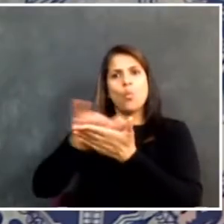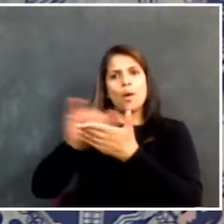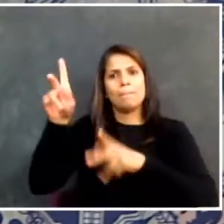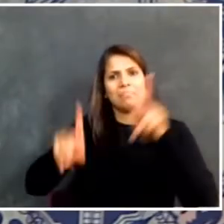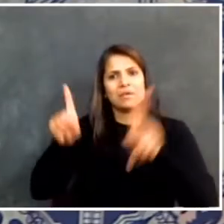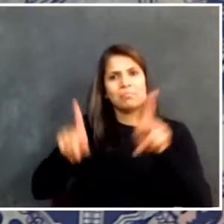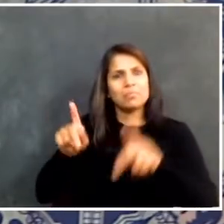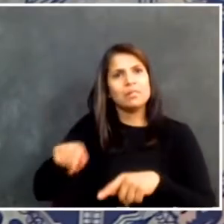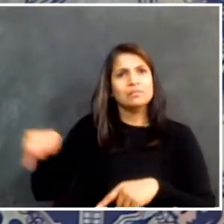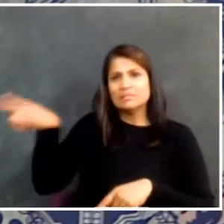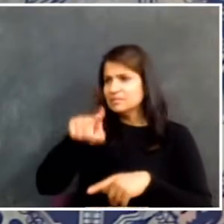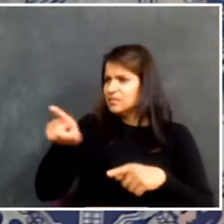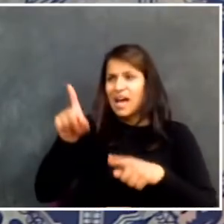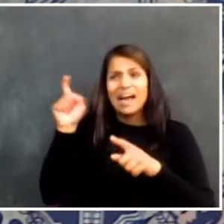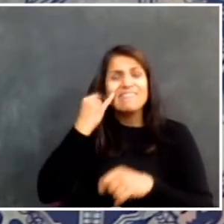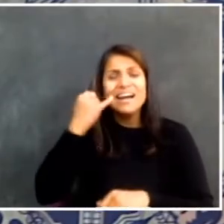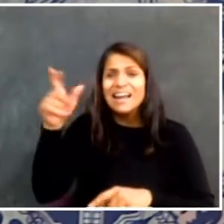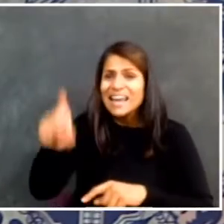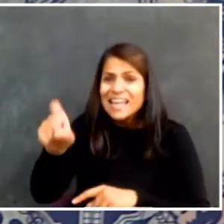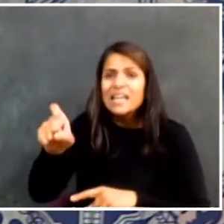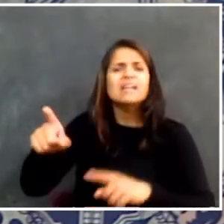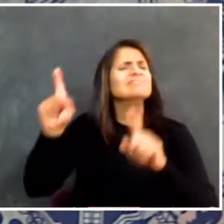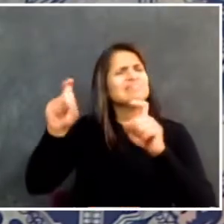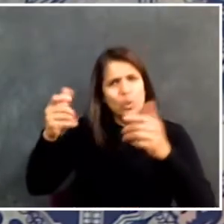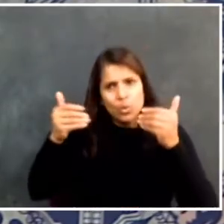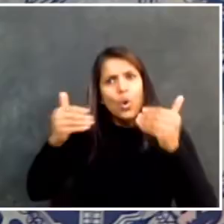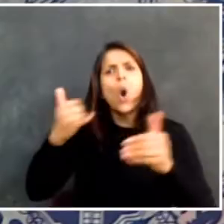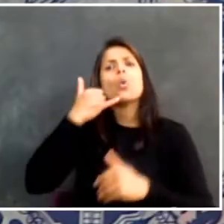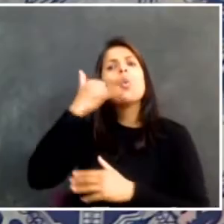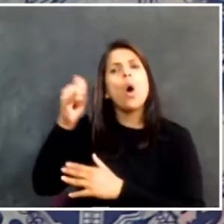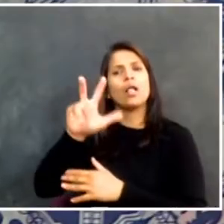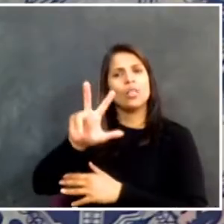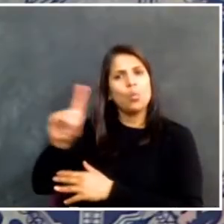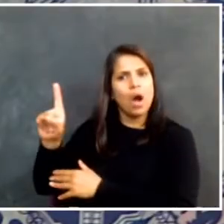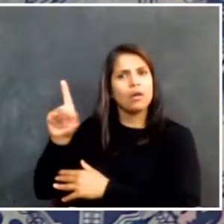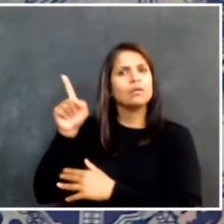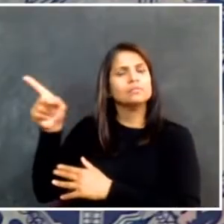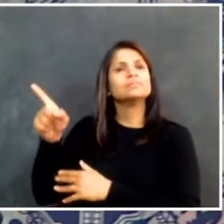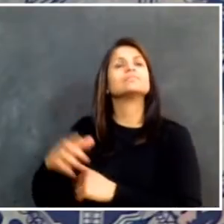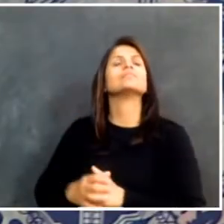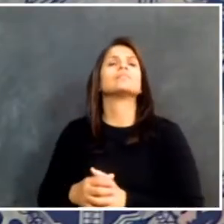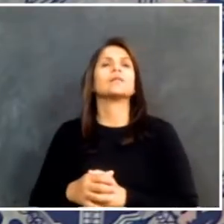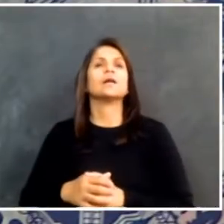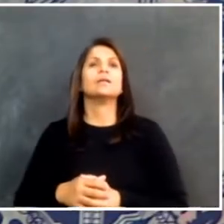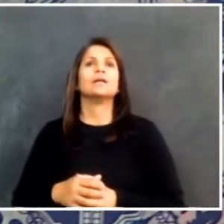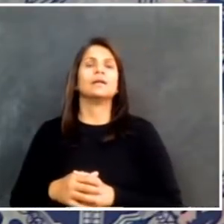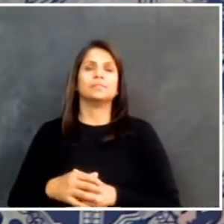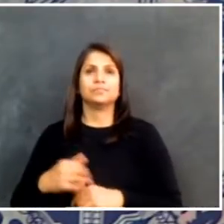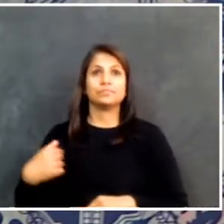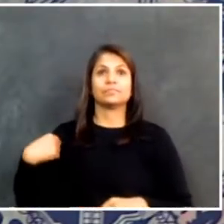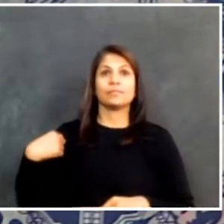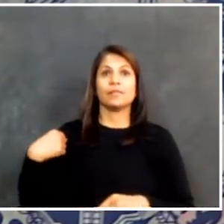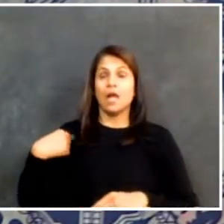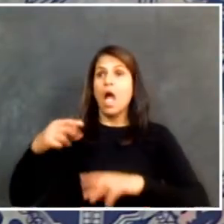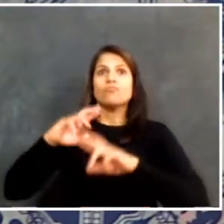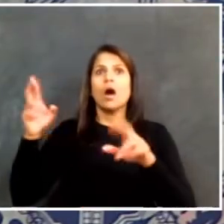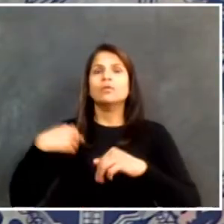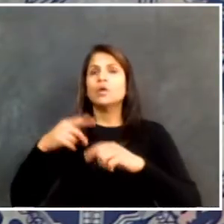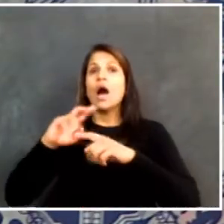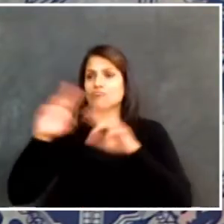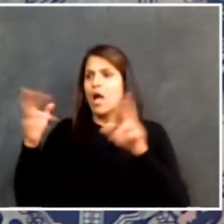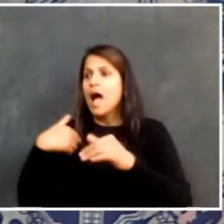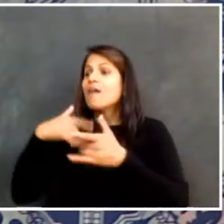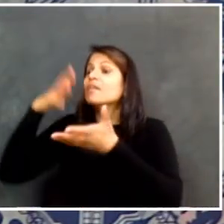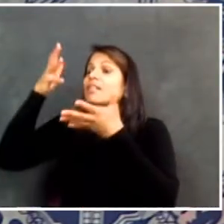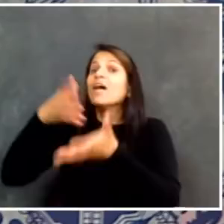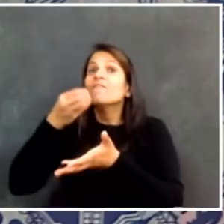meal reserve, unprecedented in the history of this city, so that she'll always know there's something there no matter